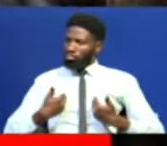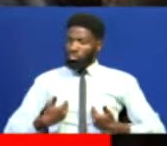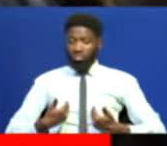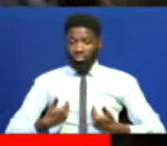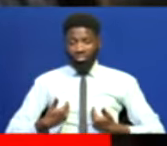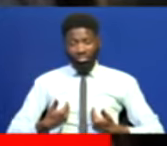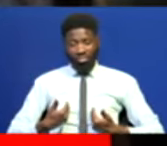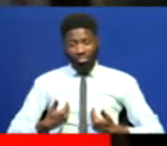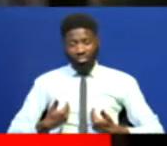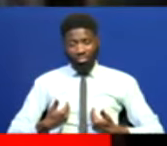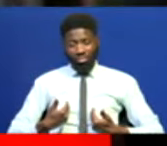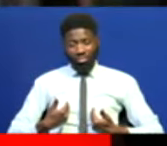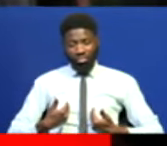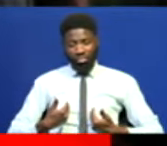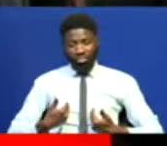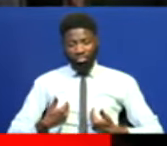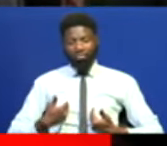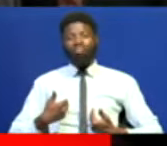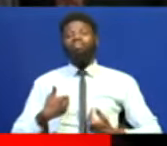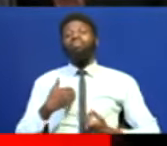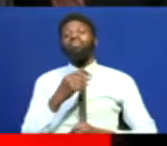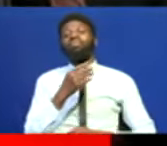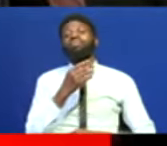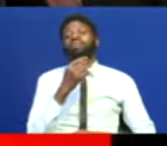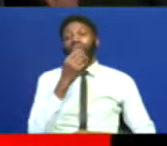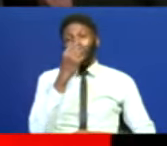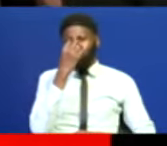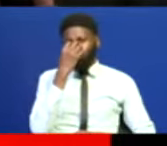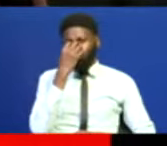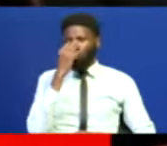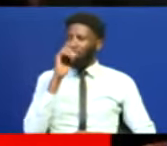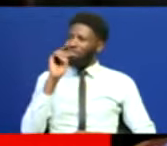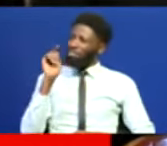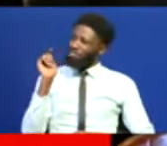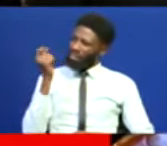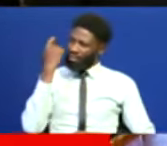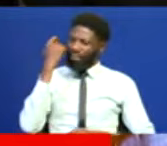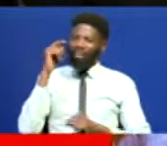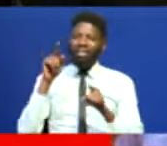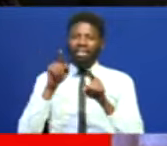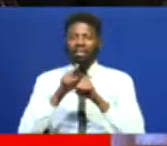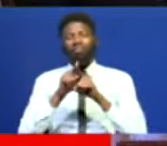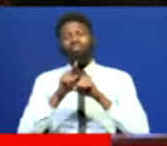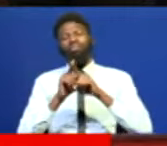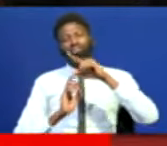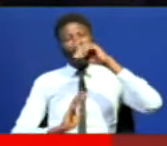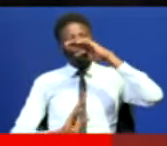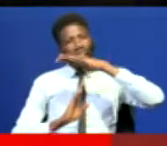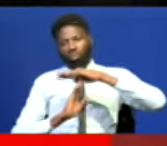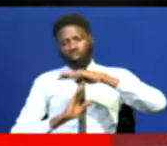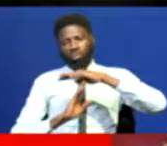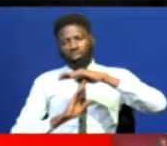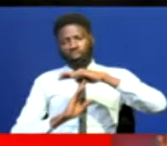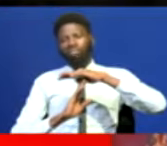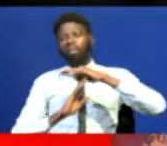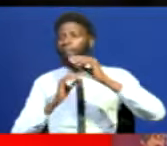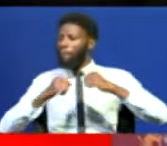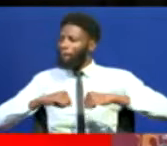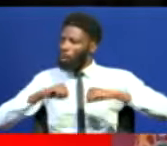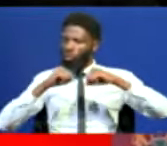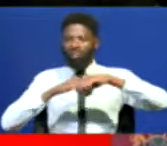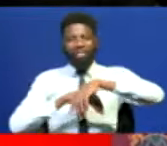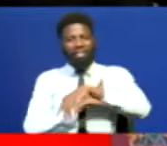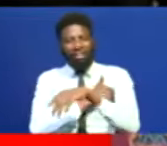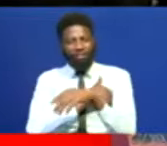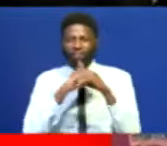William Samoei Ruto, President and Commander-in-Chief of the Defence Forces of the Republic of Kenya, am